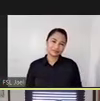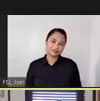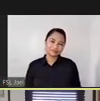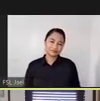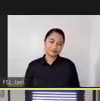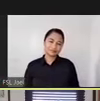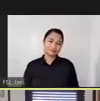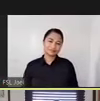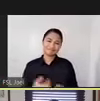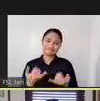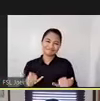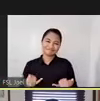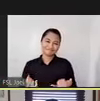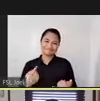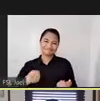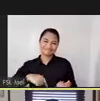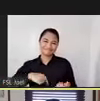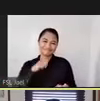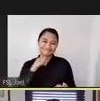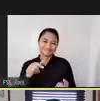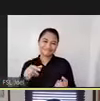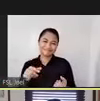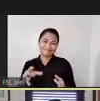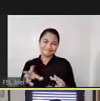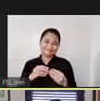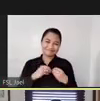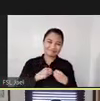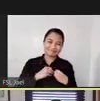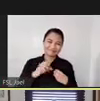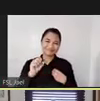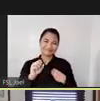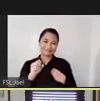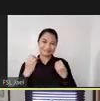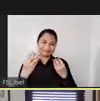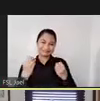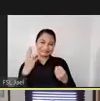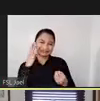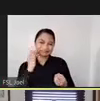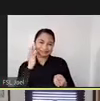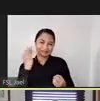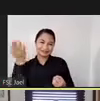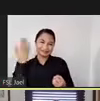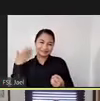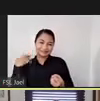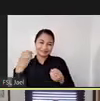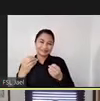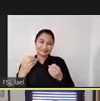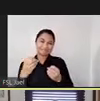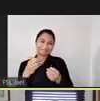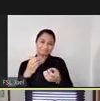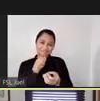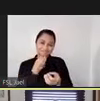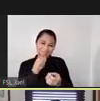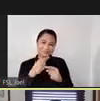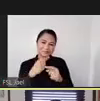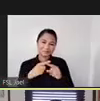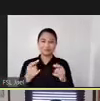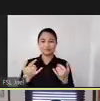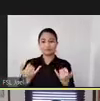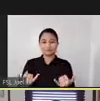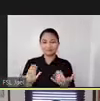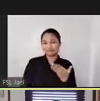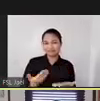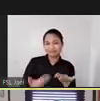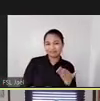large organizations that are stable, that know what to do, that are working even at